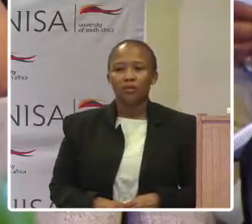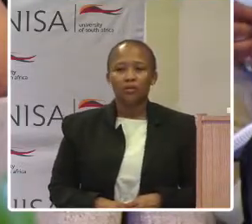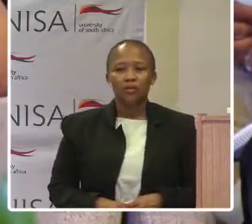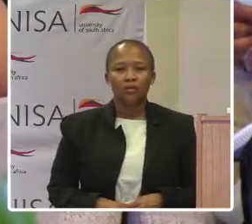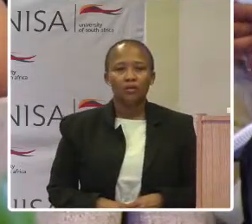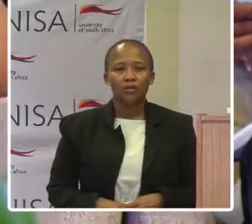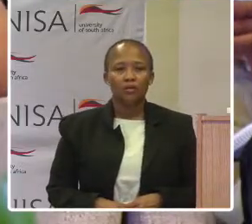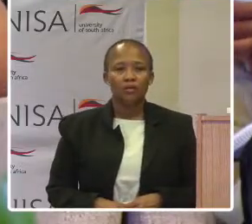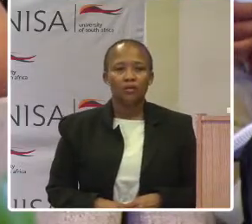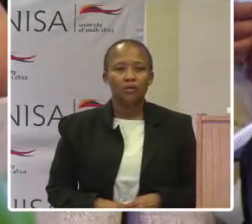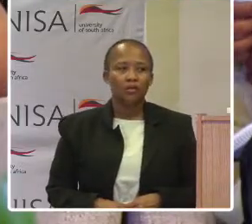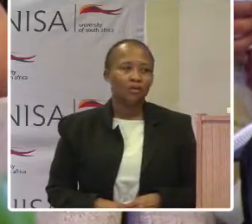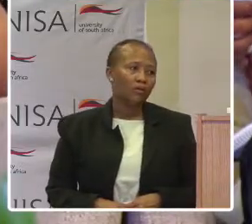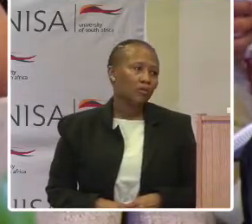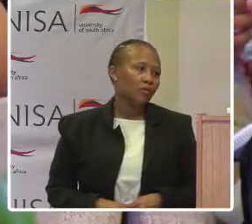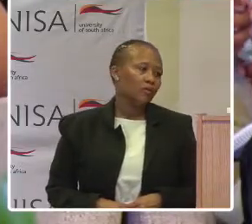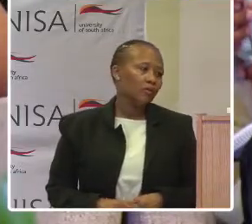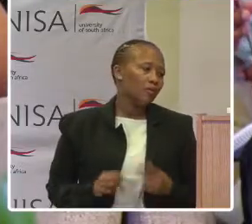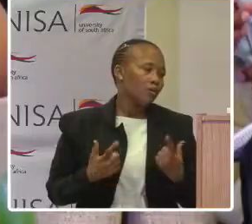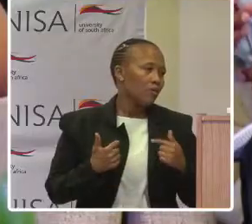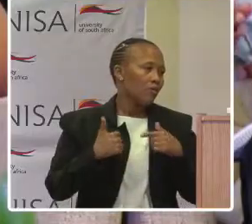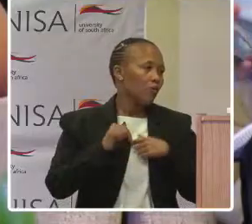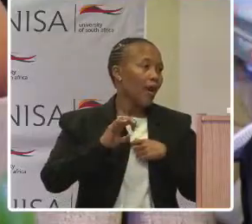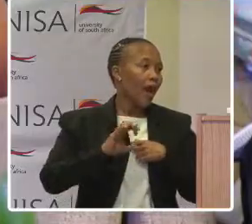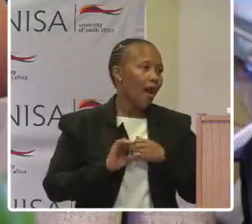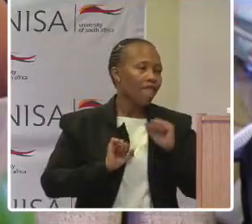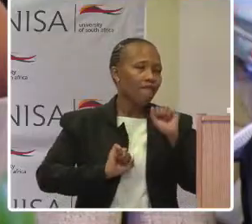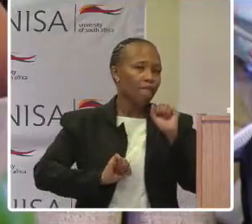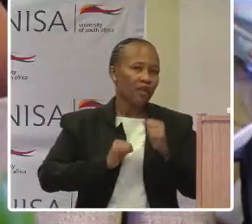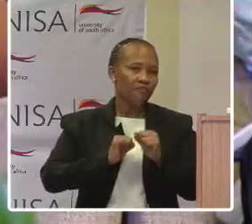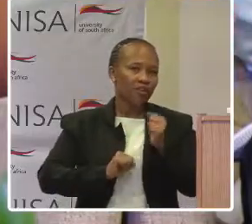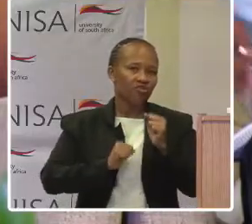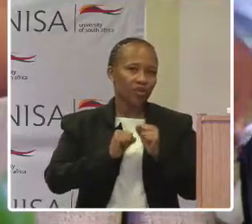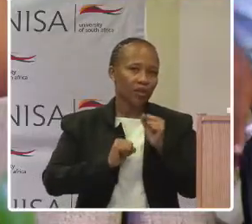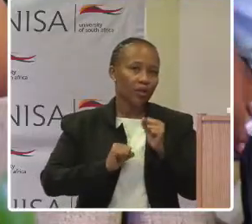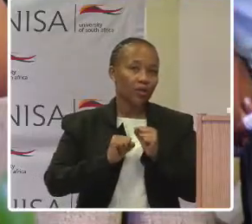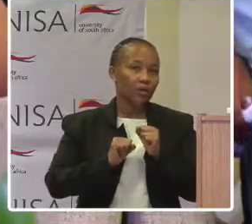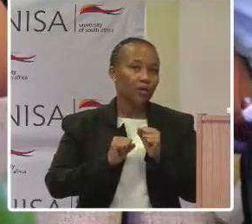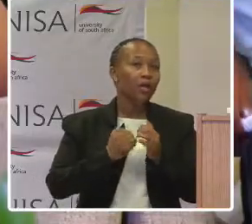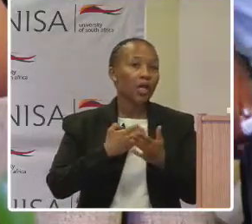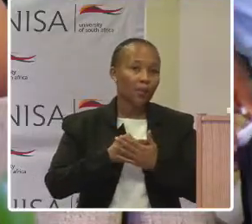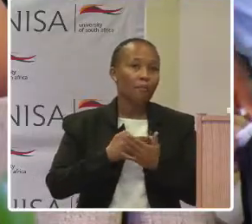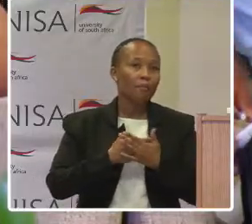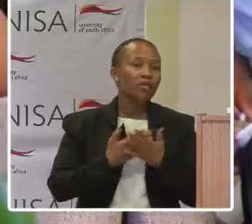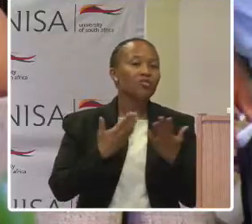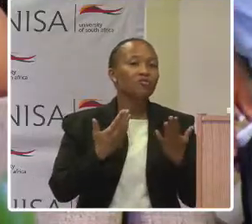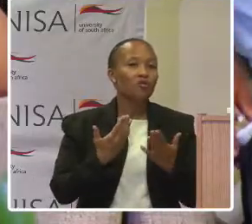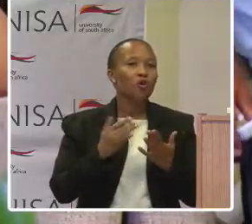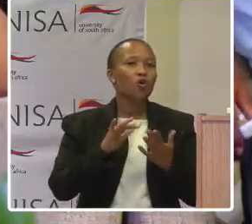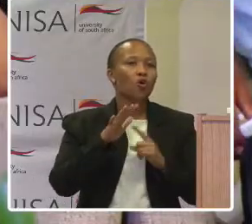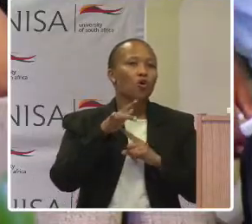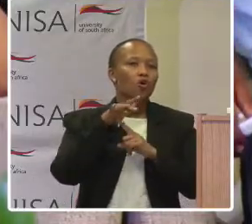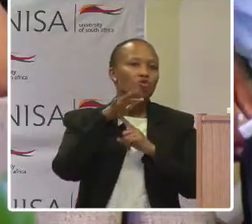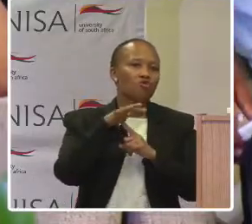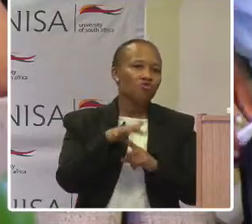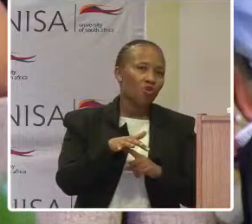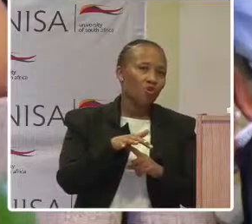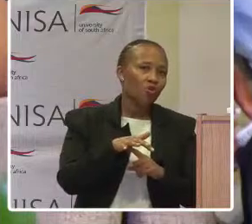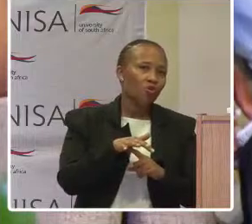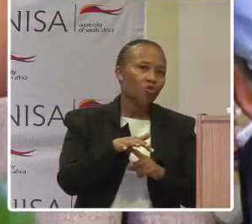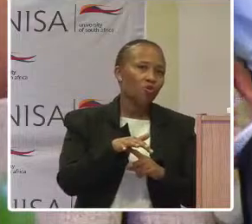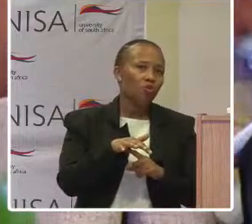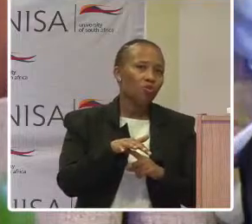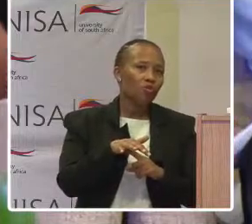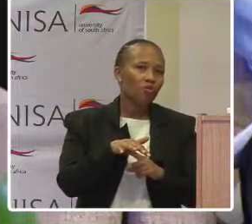We do have the manufacturing capabilities for drones. It's not, I don't know why it's